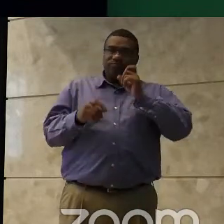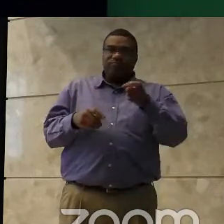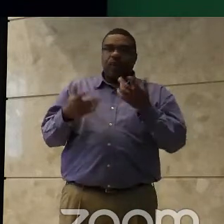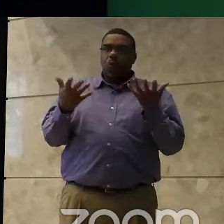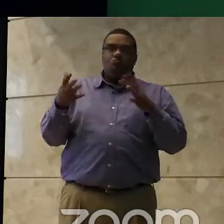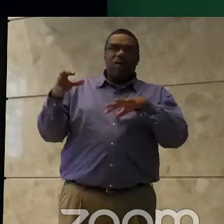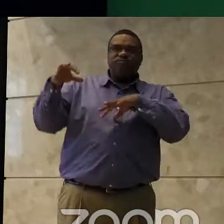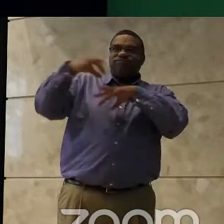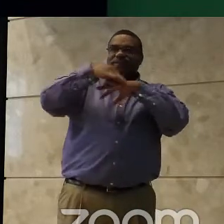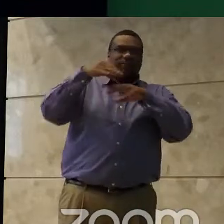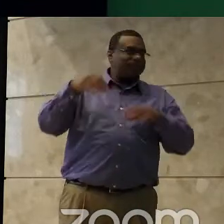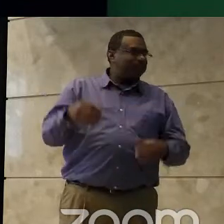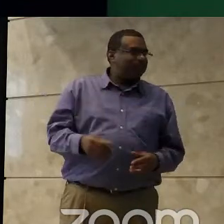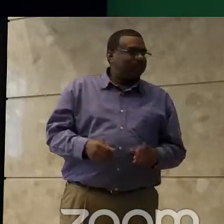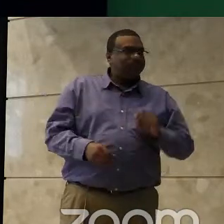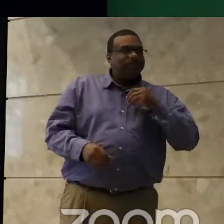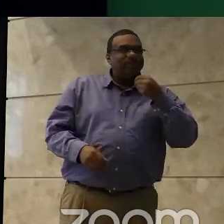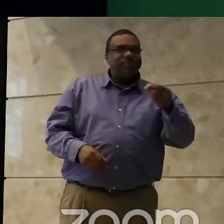that morning.